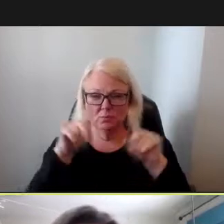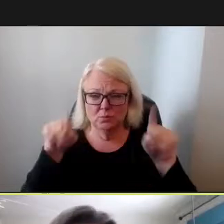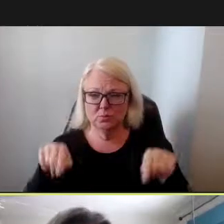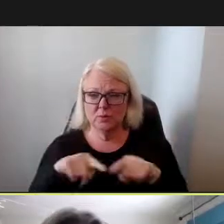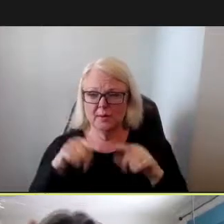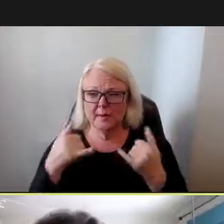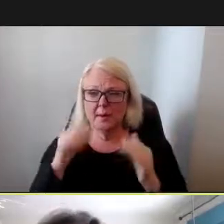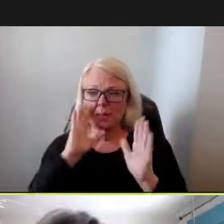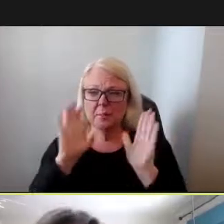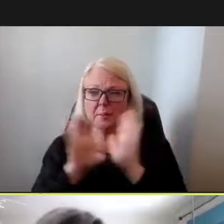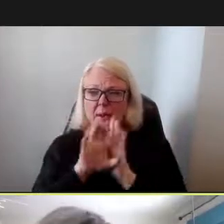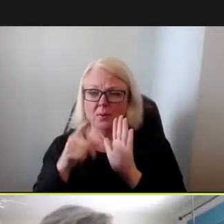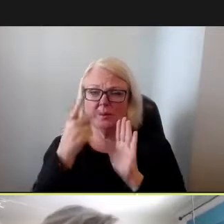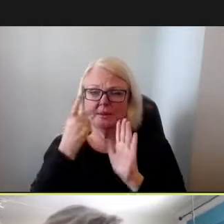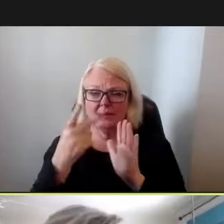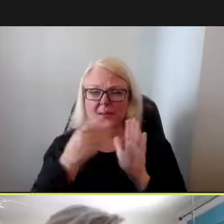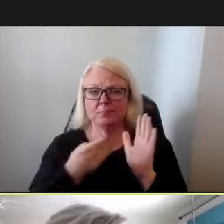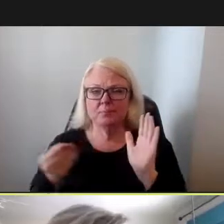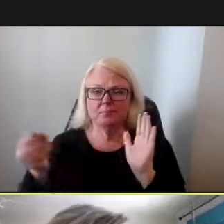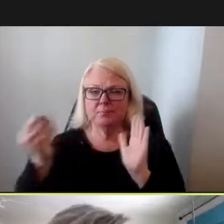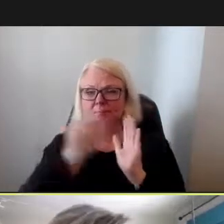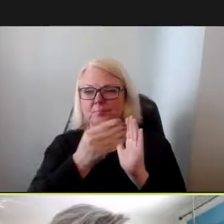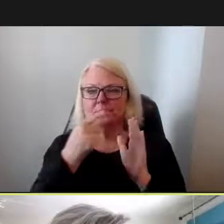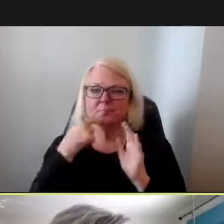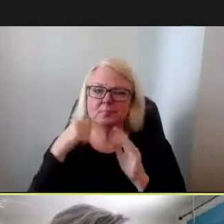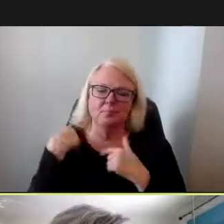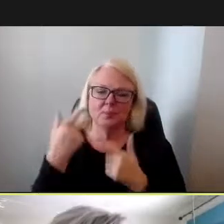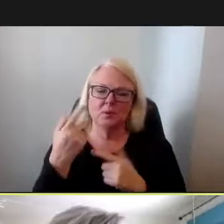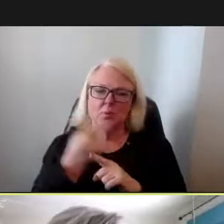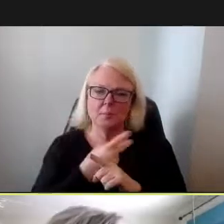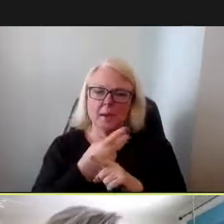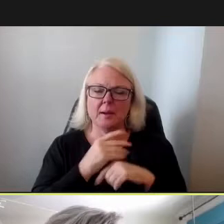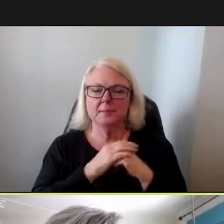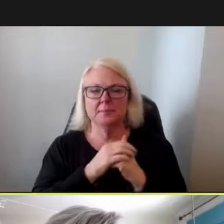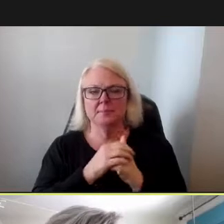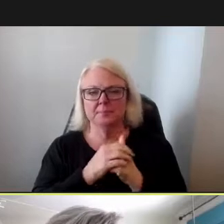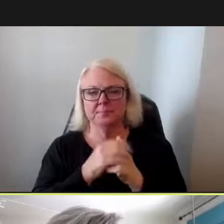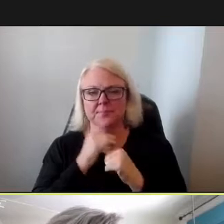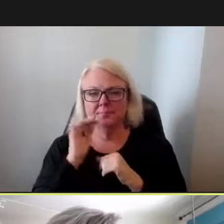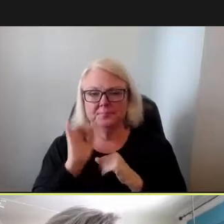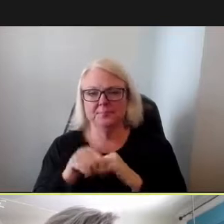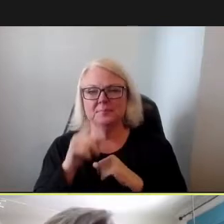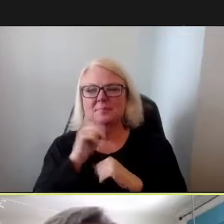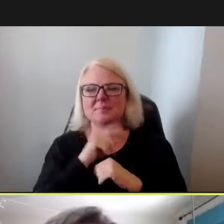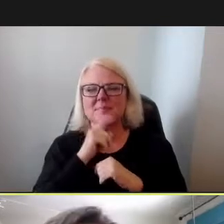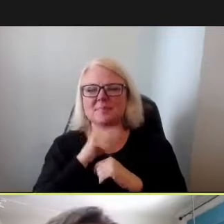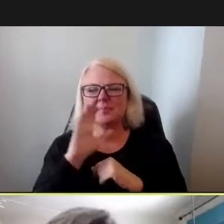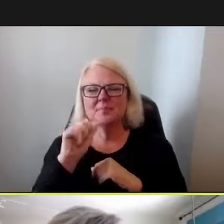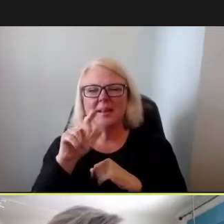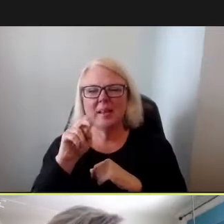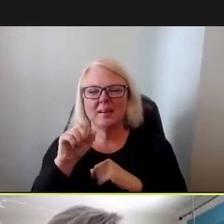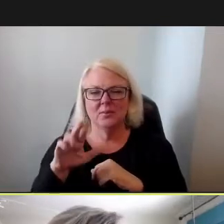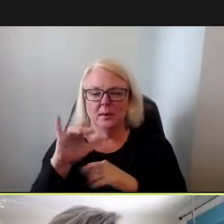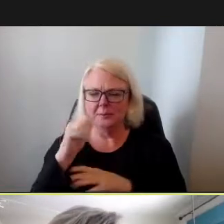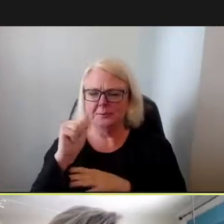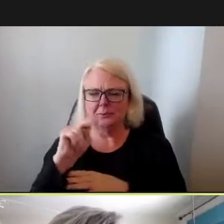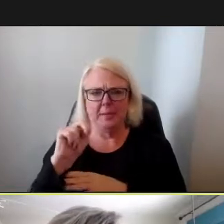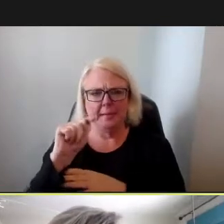an image that you may have seen passed around in the last couple of months. It's a mock calendar page titled